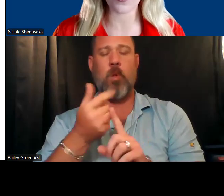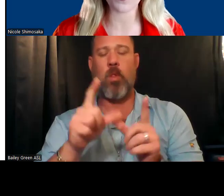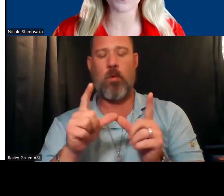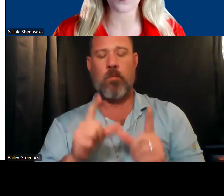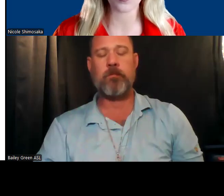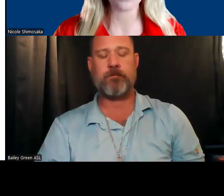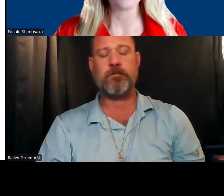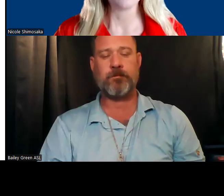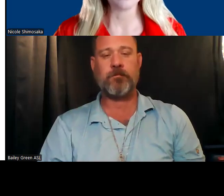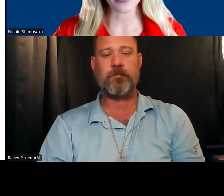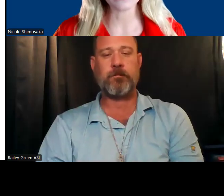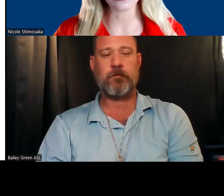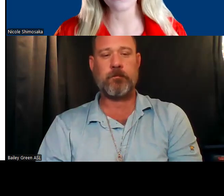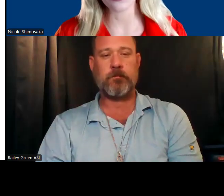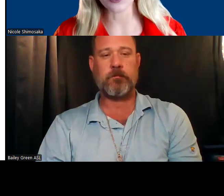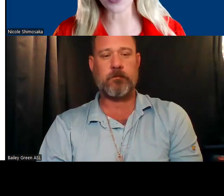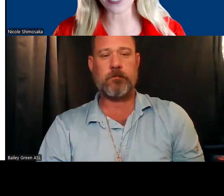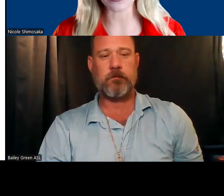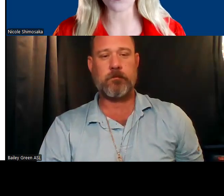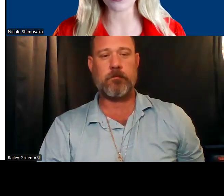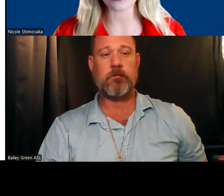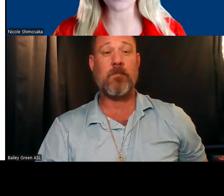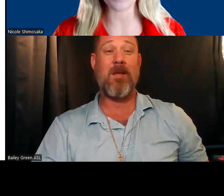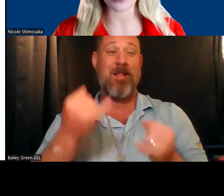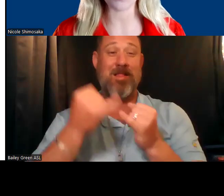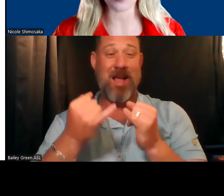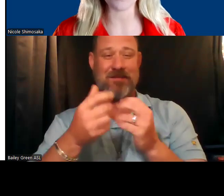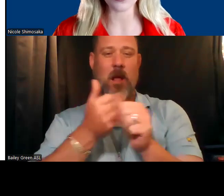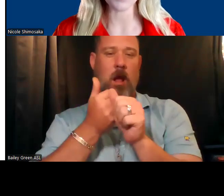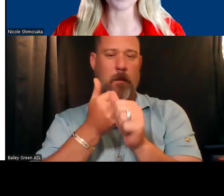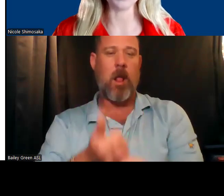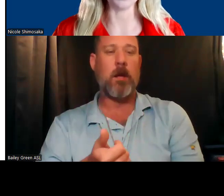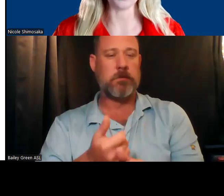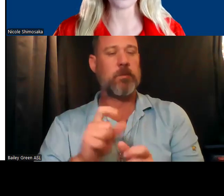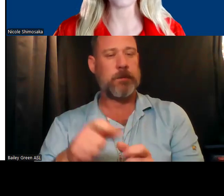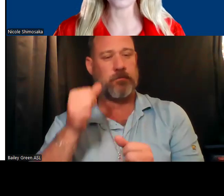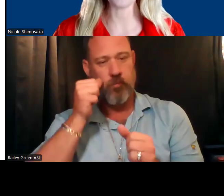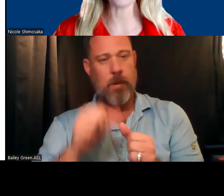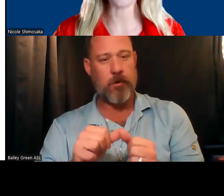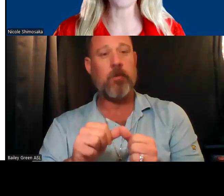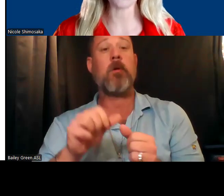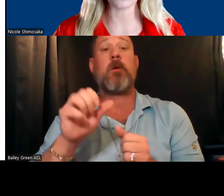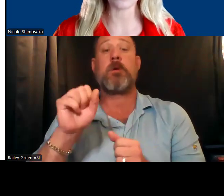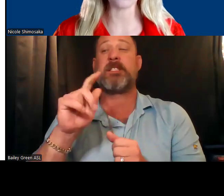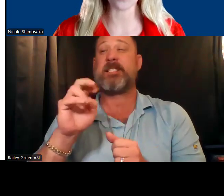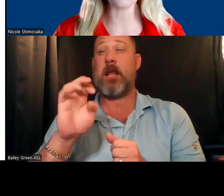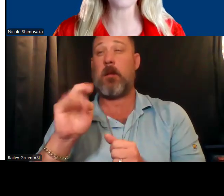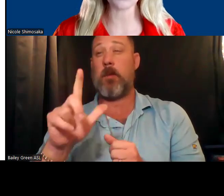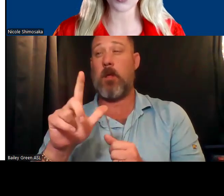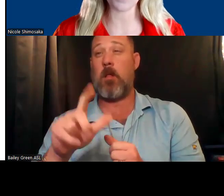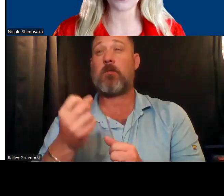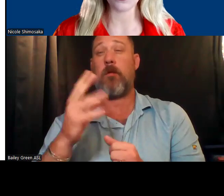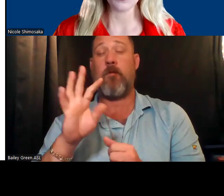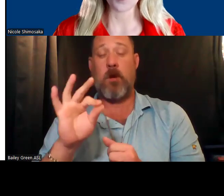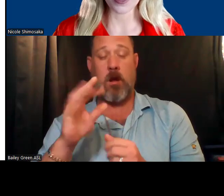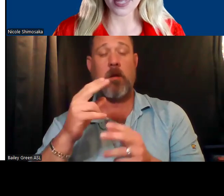well. Lastly, there's compliance that we need to be mindful of. Senate Bill 1249 calls on the